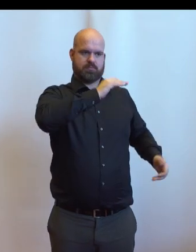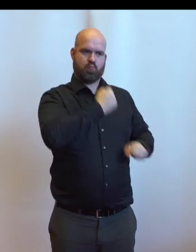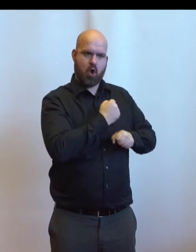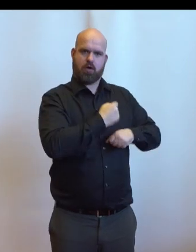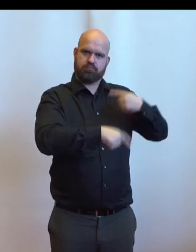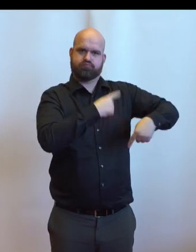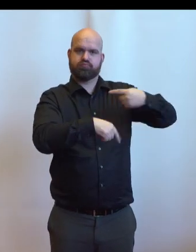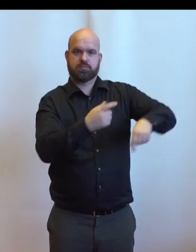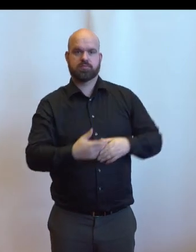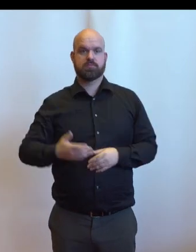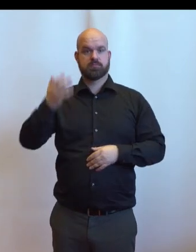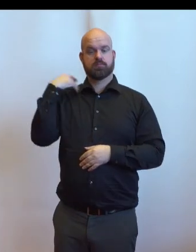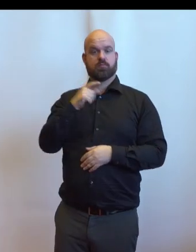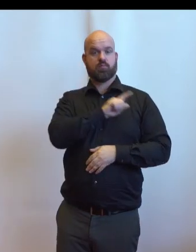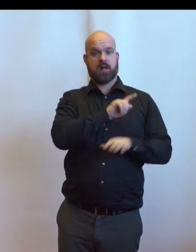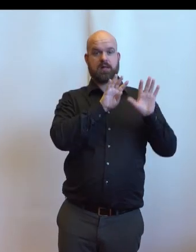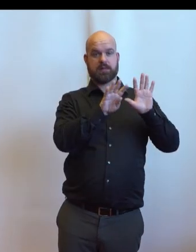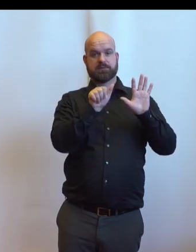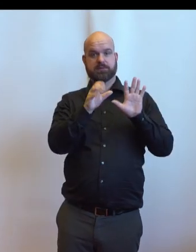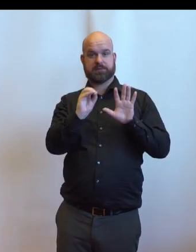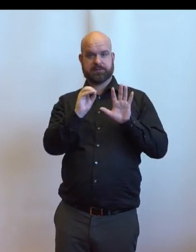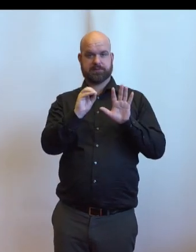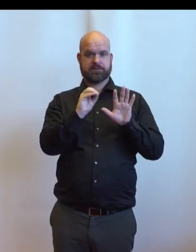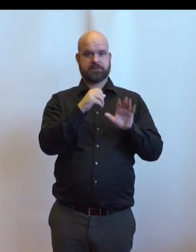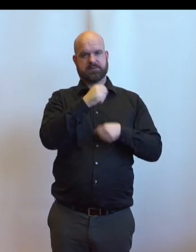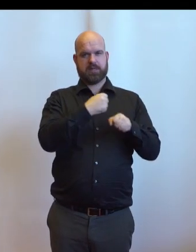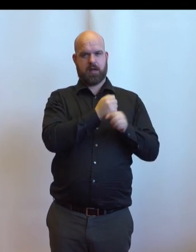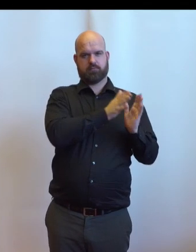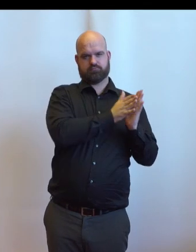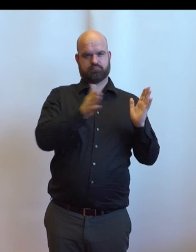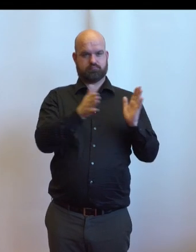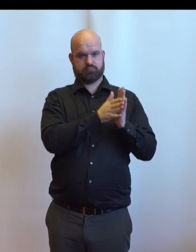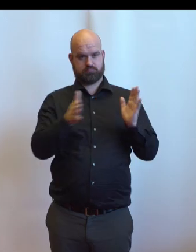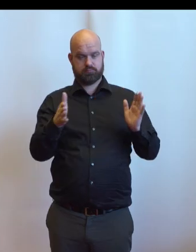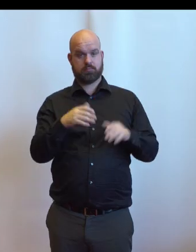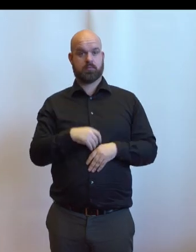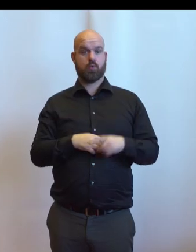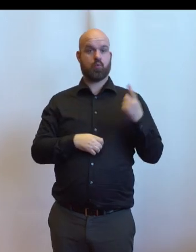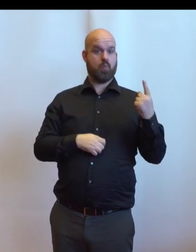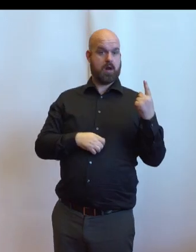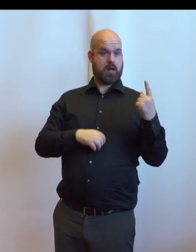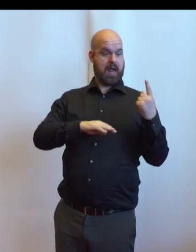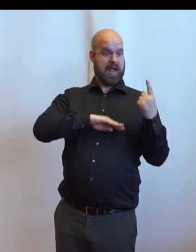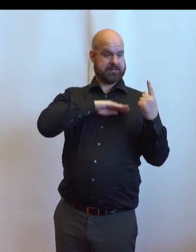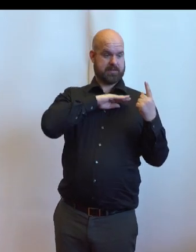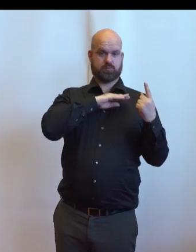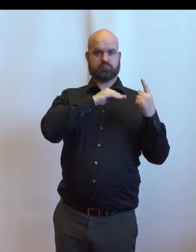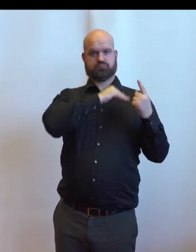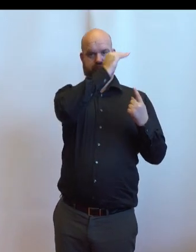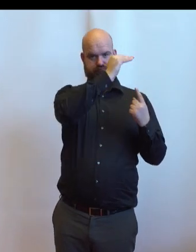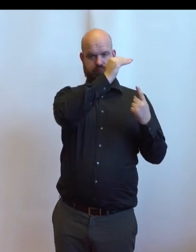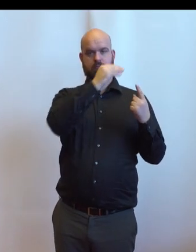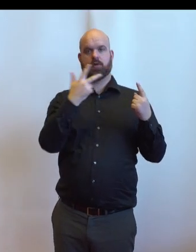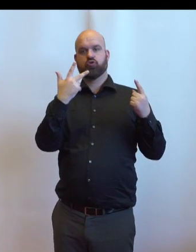And by 2060, a century later, there may be more than 2 elderly people for each young person. So none of us are getting any younger, and we need to find